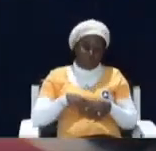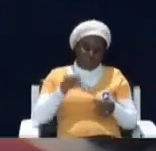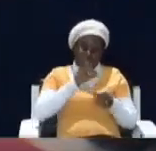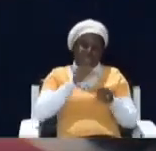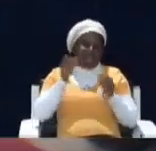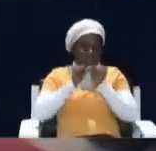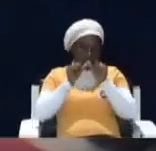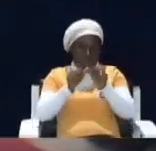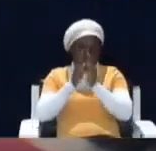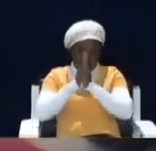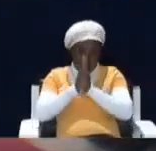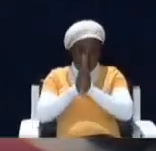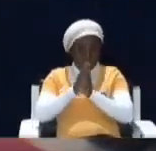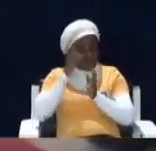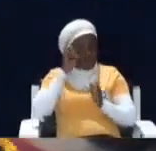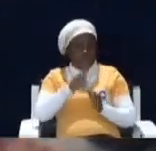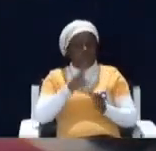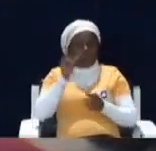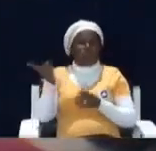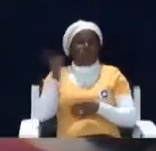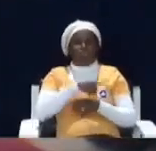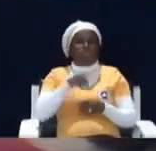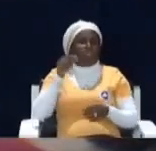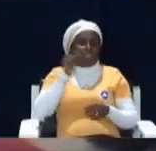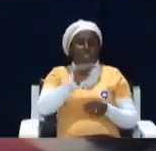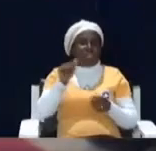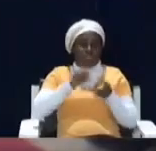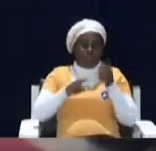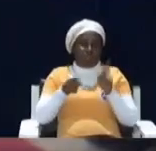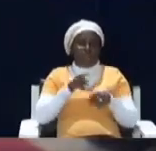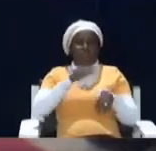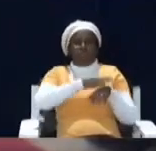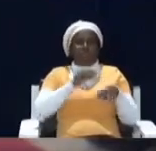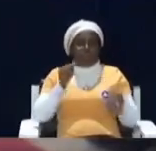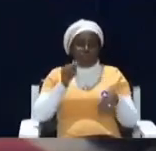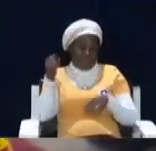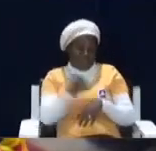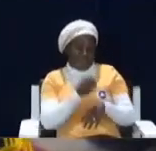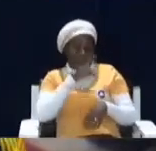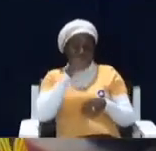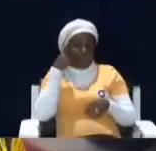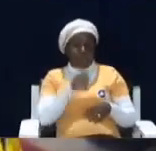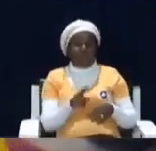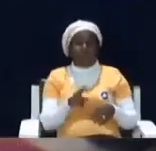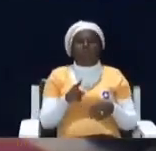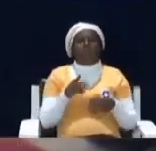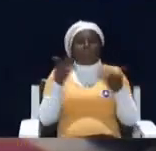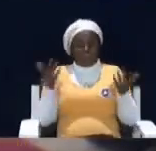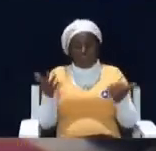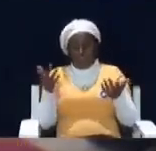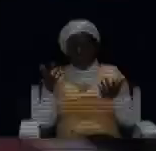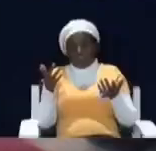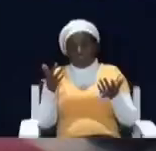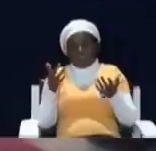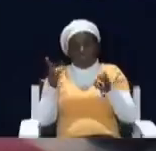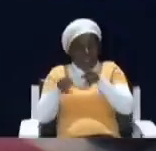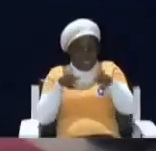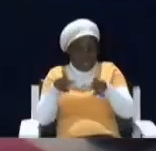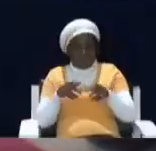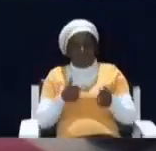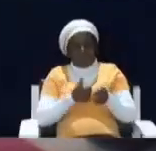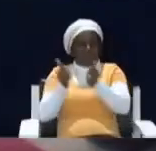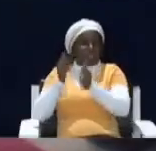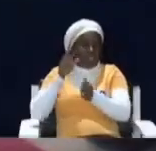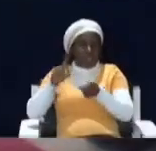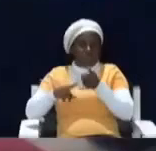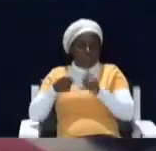praying. Then one day, a friend invited her for a get-together. I said she should follow her friend. And she followed her